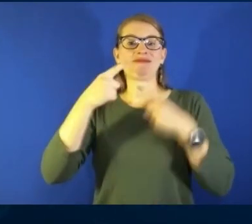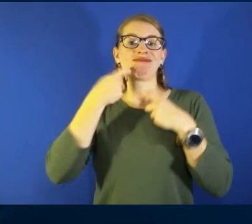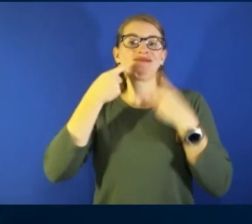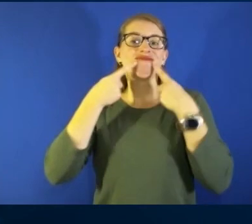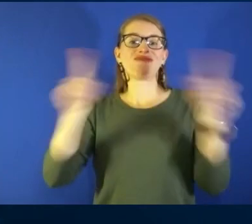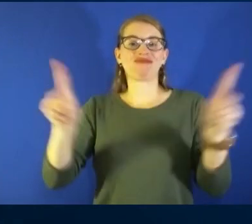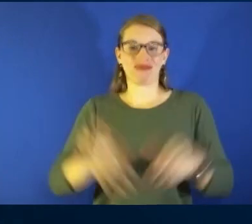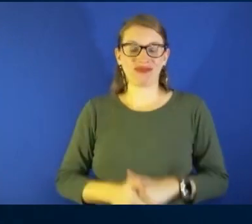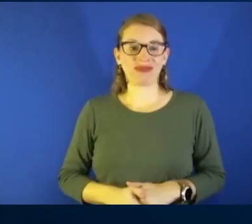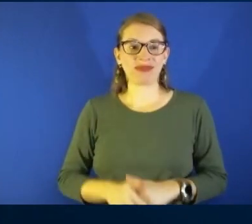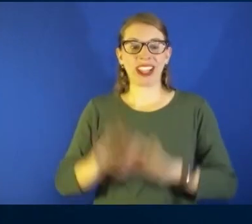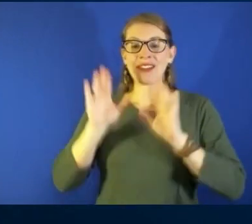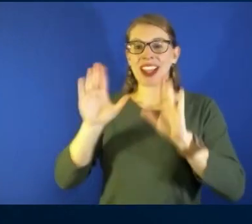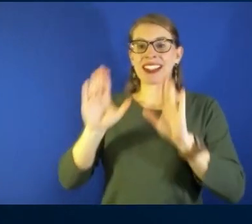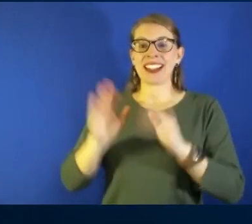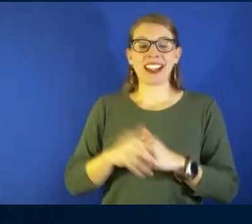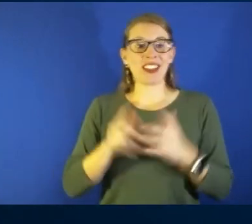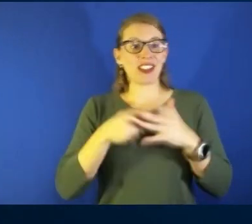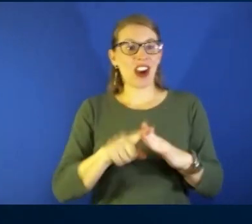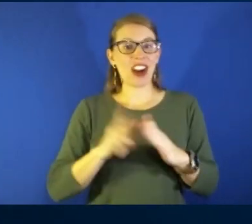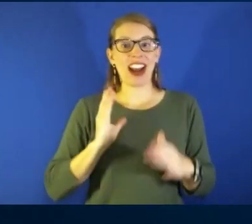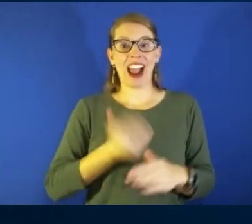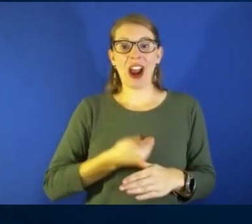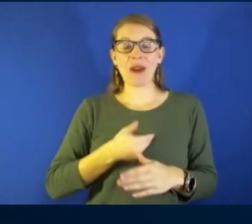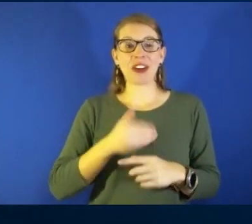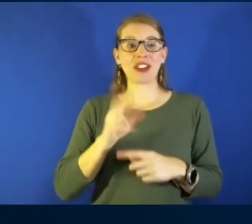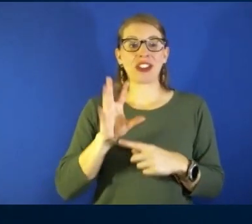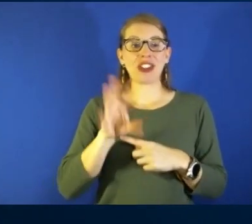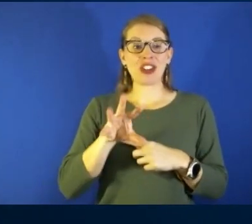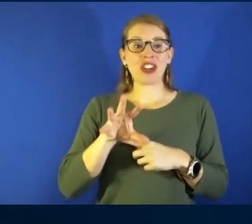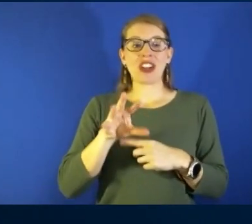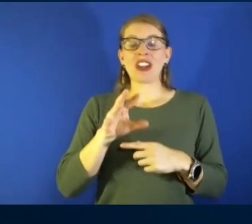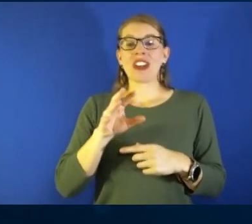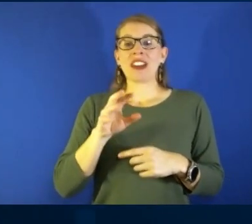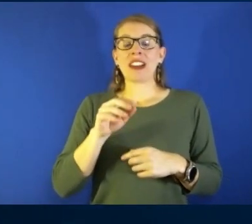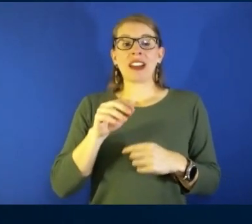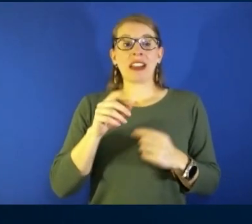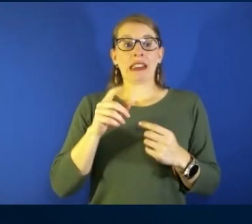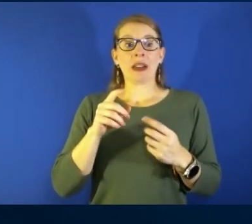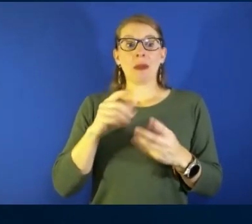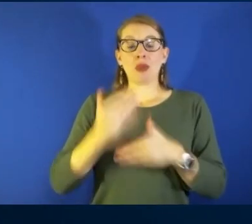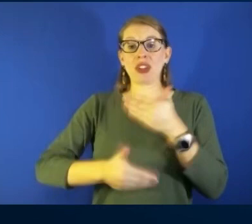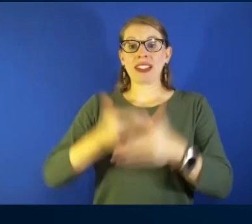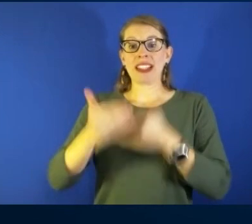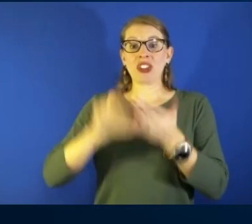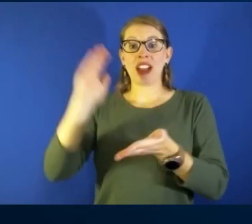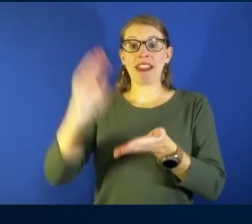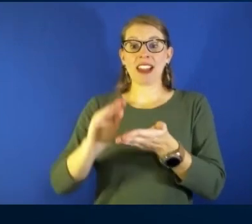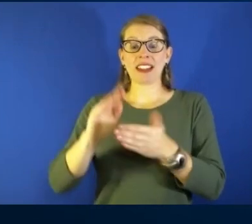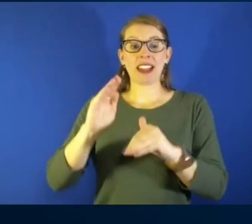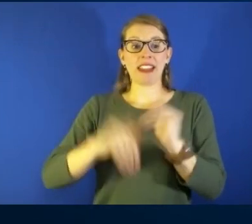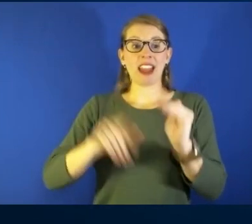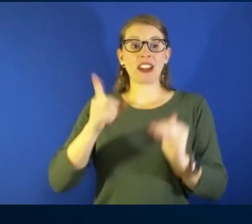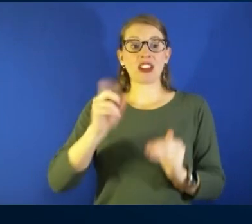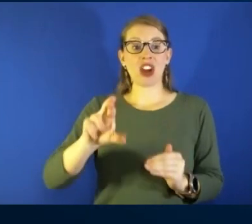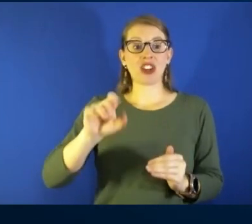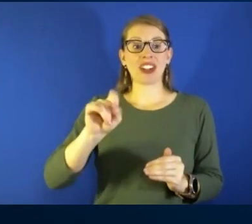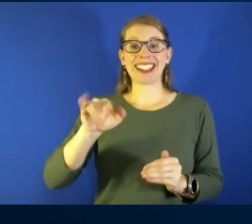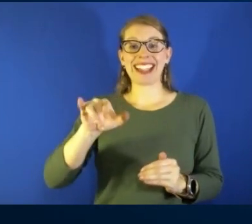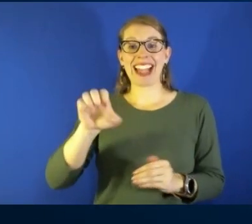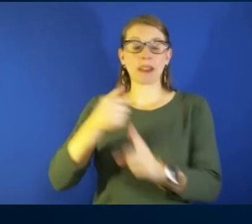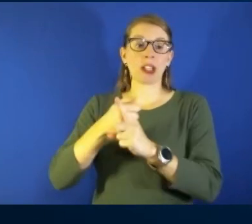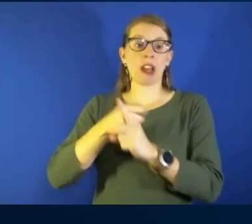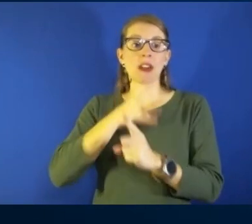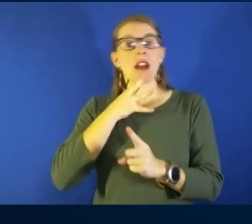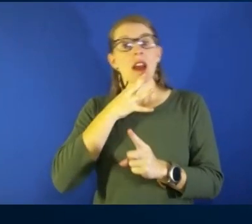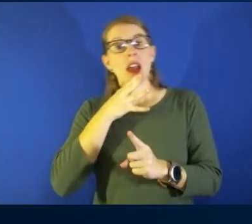Fantastic. I can't believe we started our show. They've actually done this procedure in a less time than it takes Dr. Stites to get through like all of the stuff that he talks about on our show